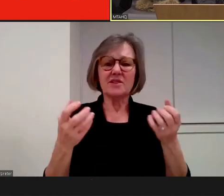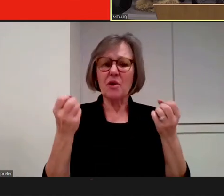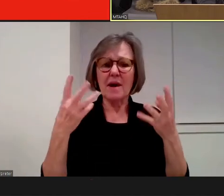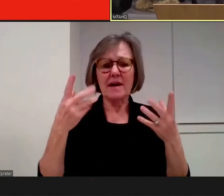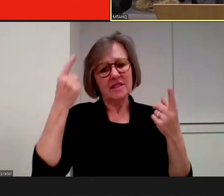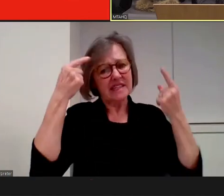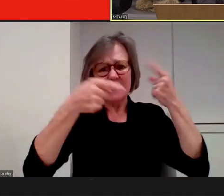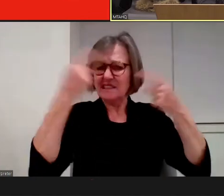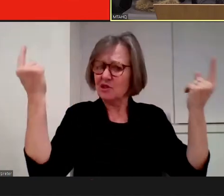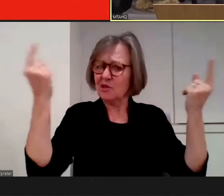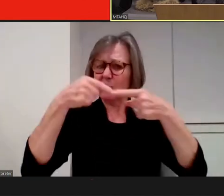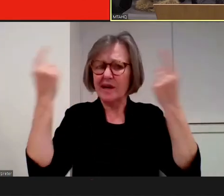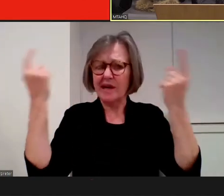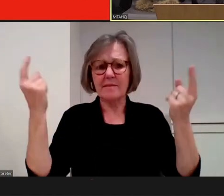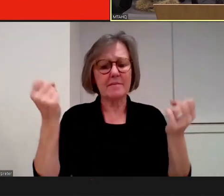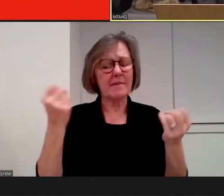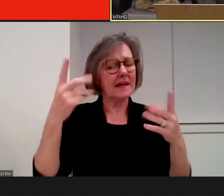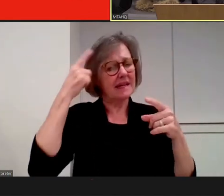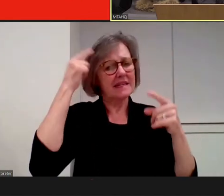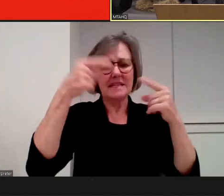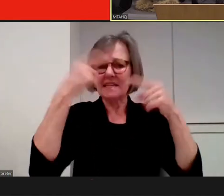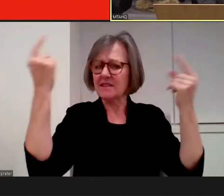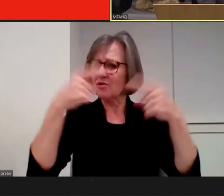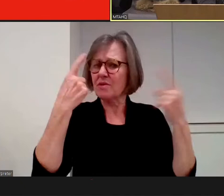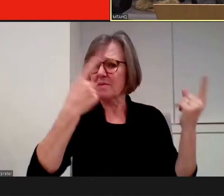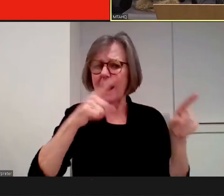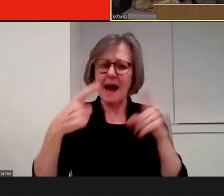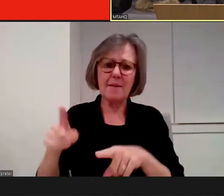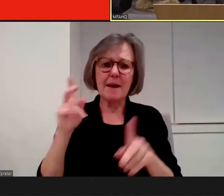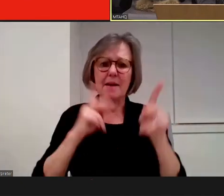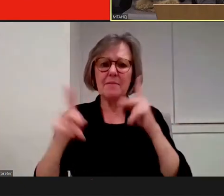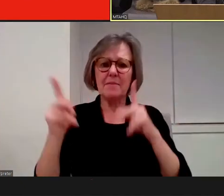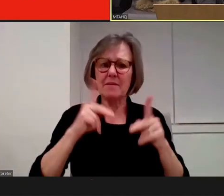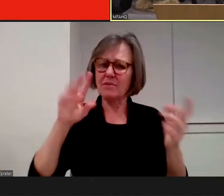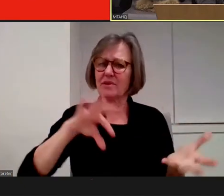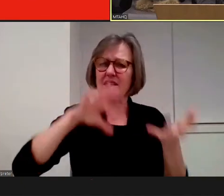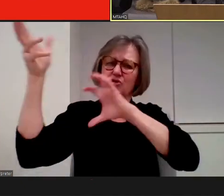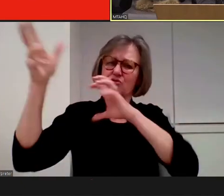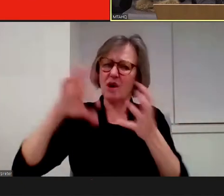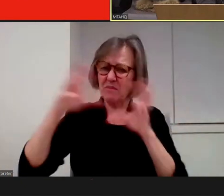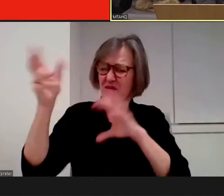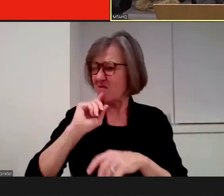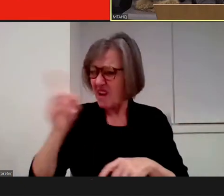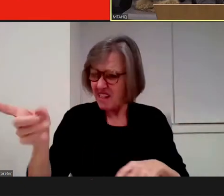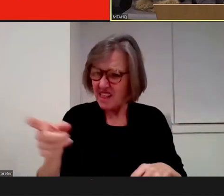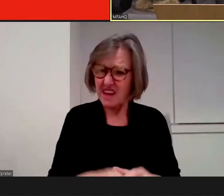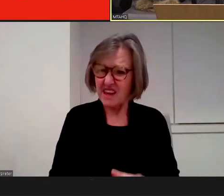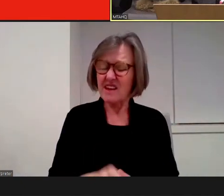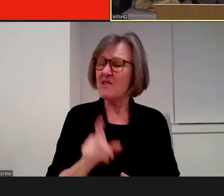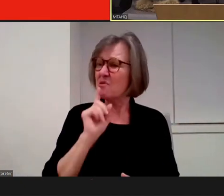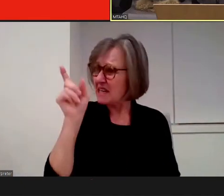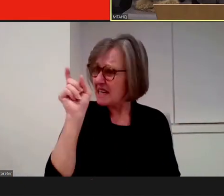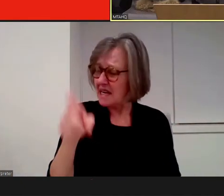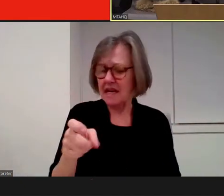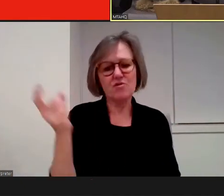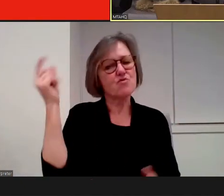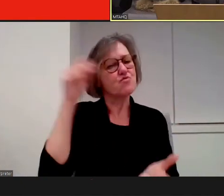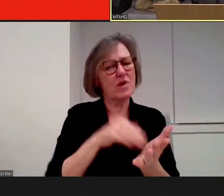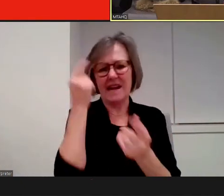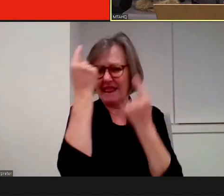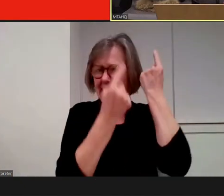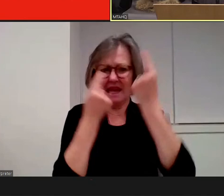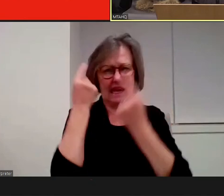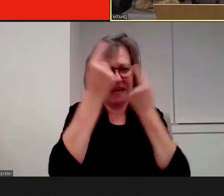disagreements that are, I'll put it mildly, disagreements that are happening here and people being disruptive? Really? You really need to rethink your